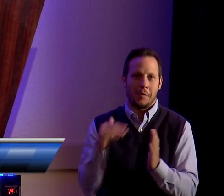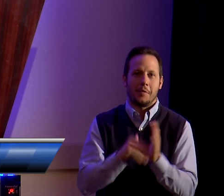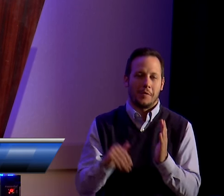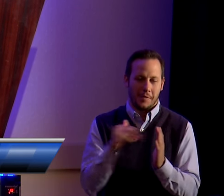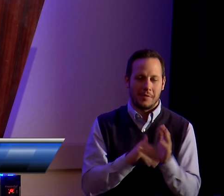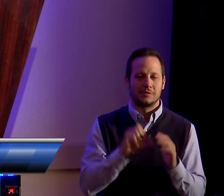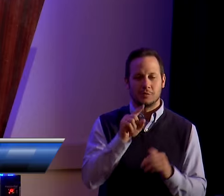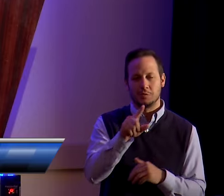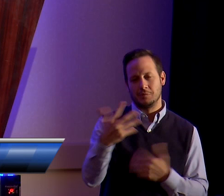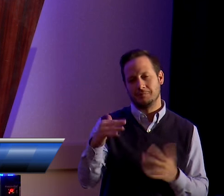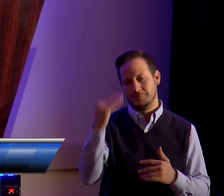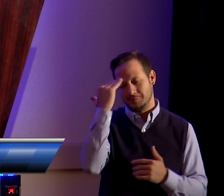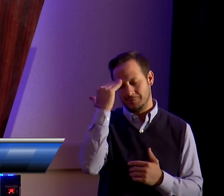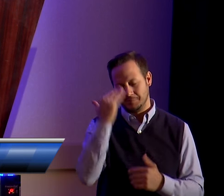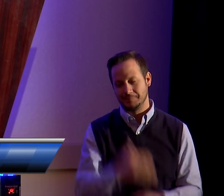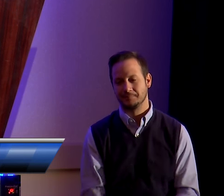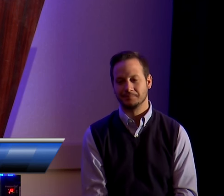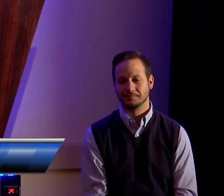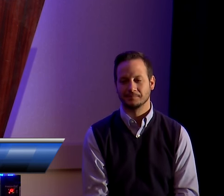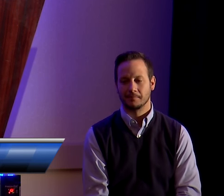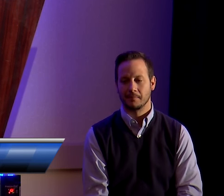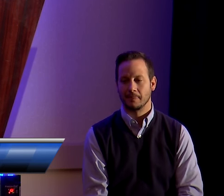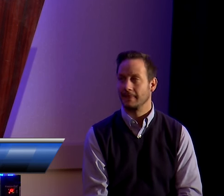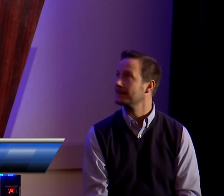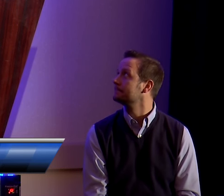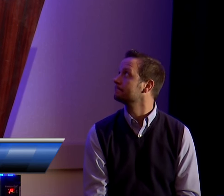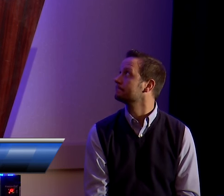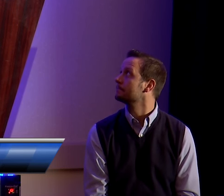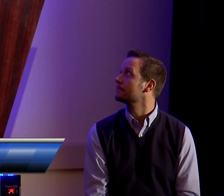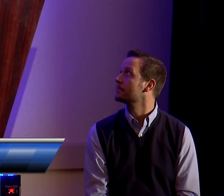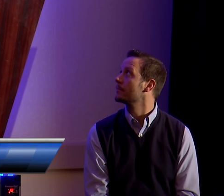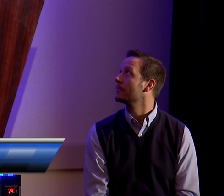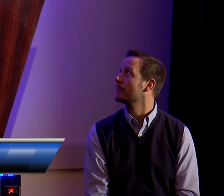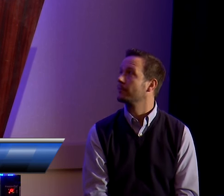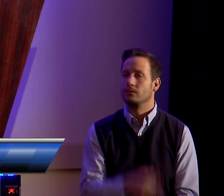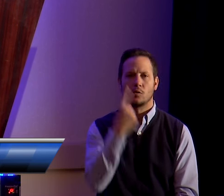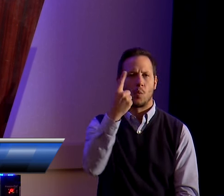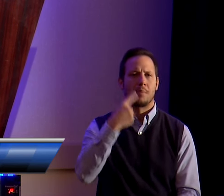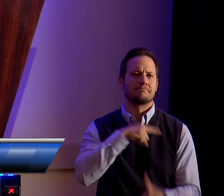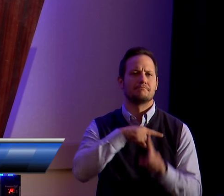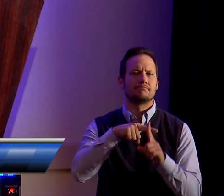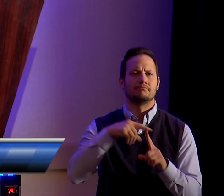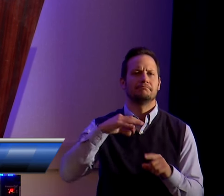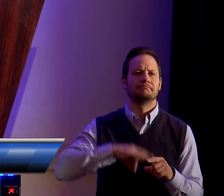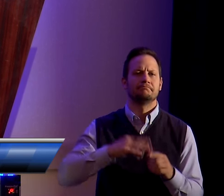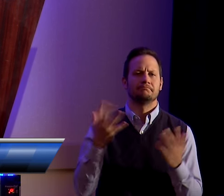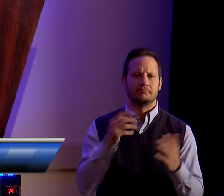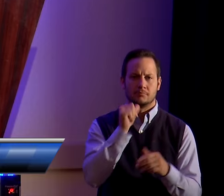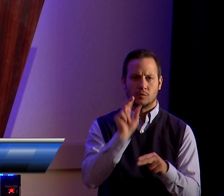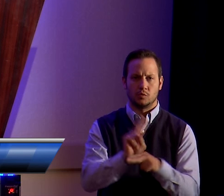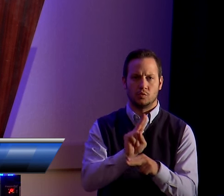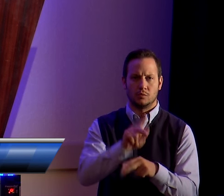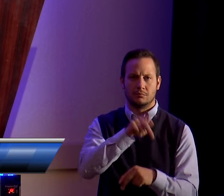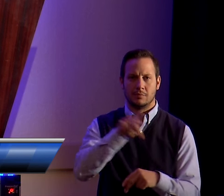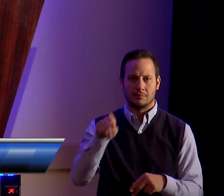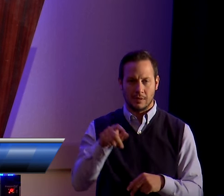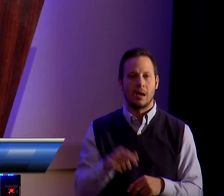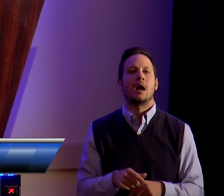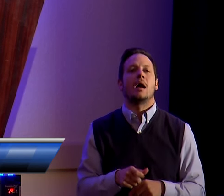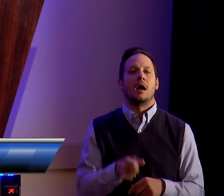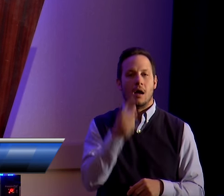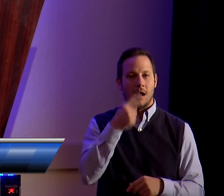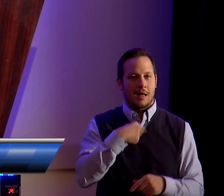Malaysia is. So the advantage of not using PowerPoint, right, is that I can change my